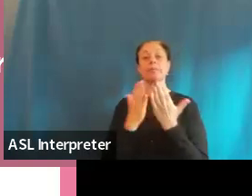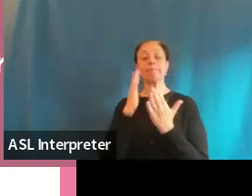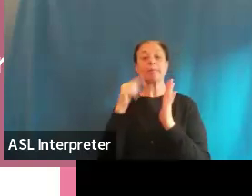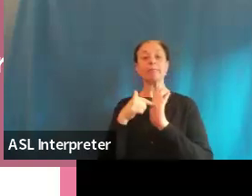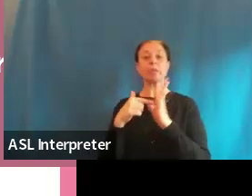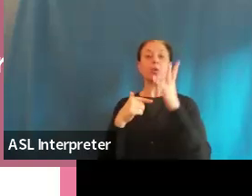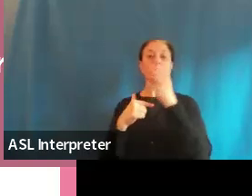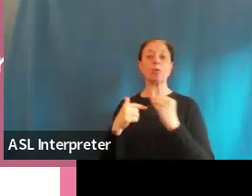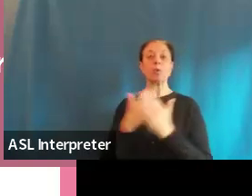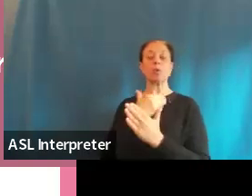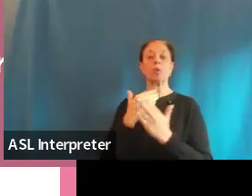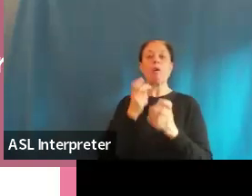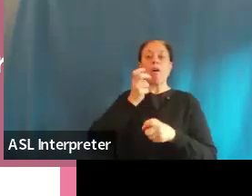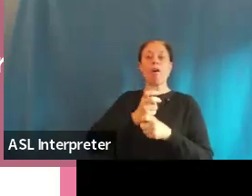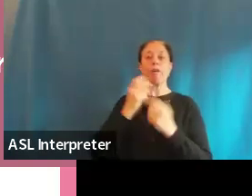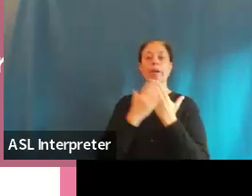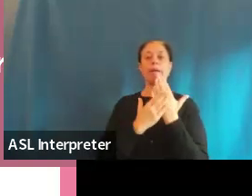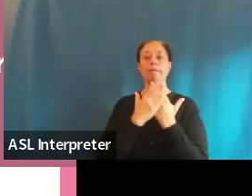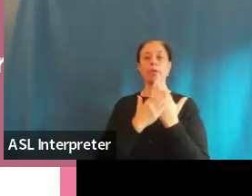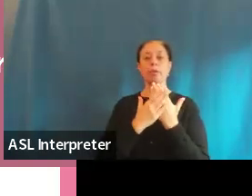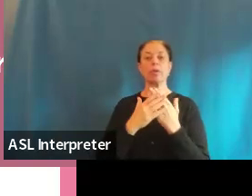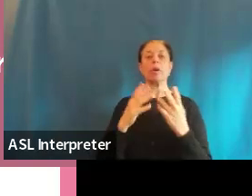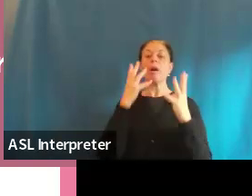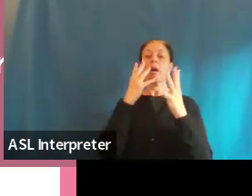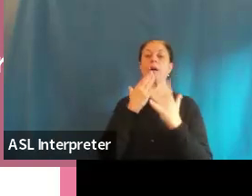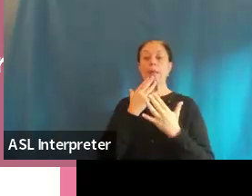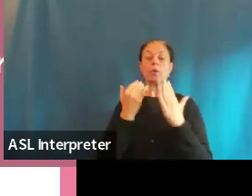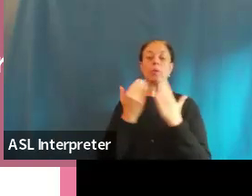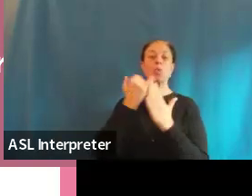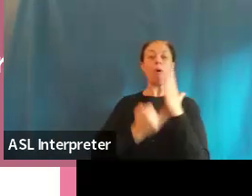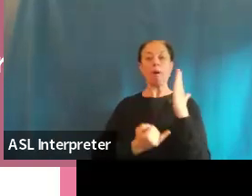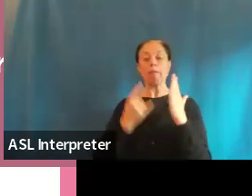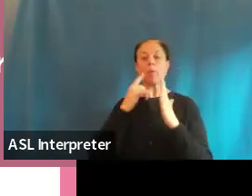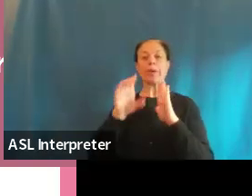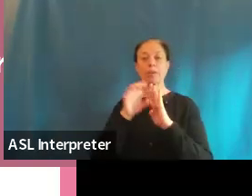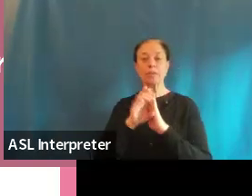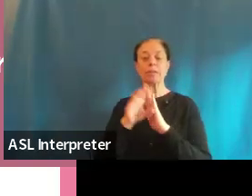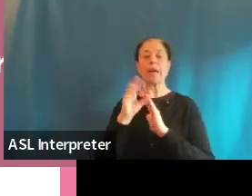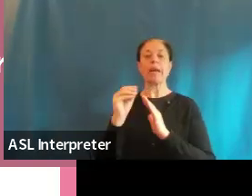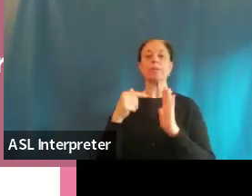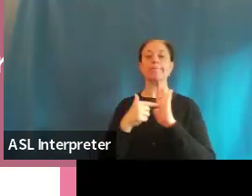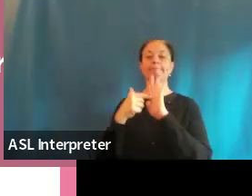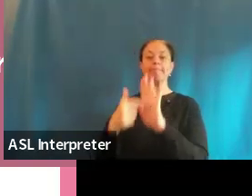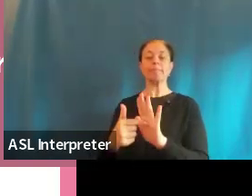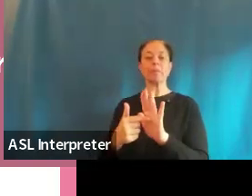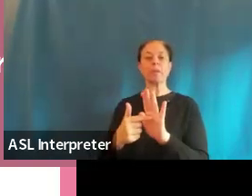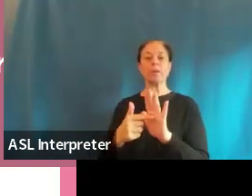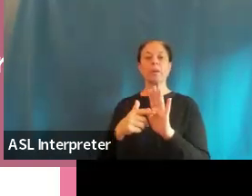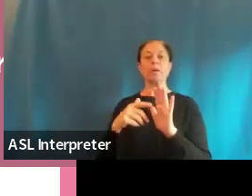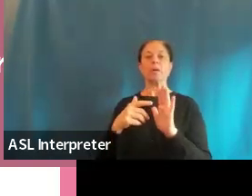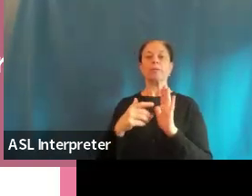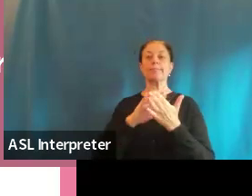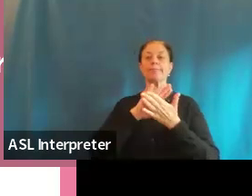feature a beautiful new hardcover design, sprayed edges, colorful new art for the characters, and features a foreword by